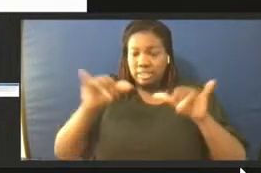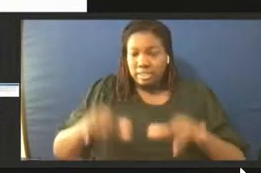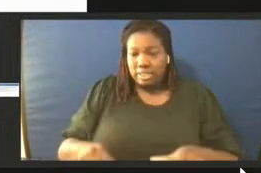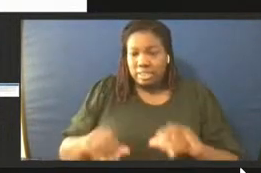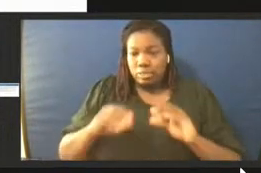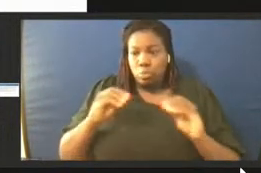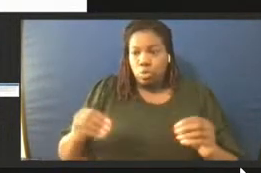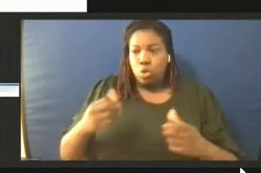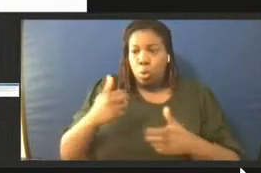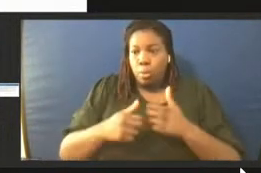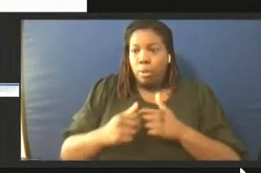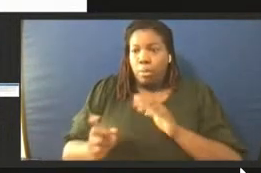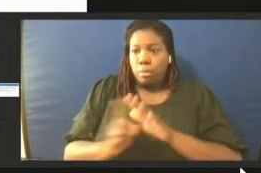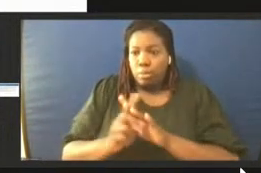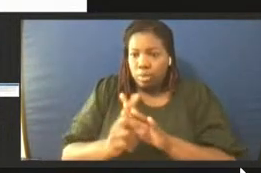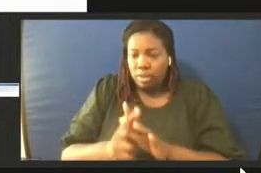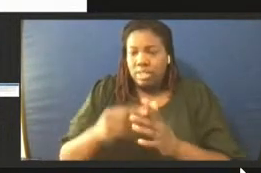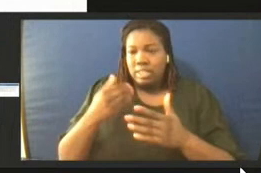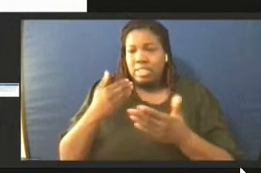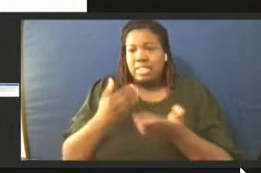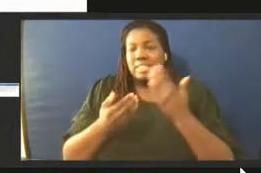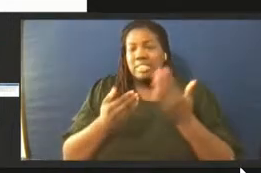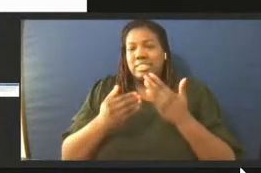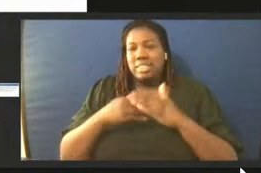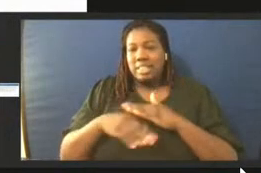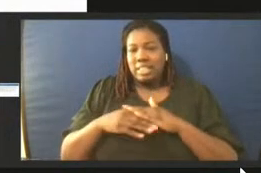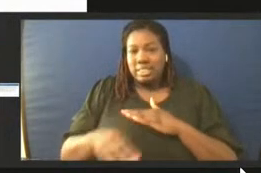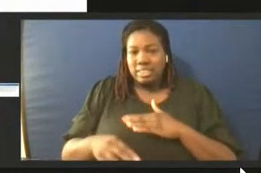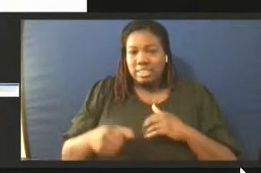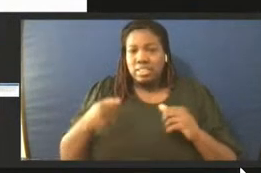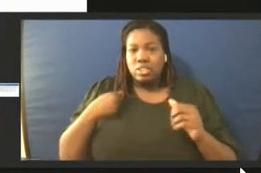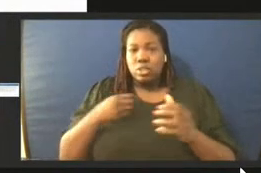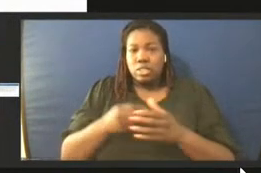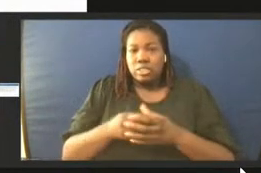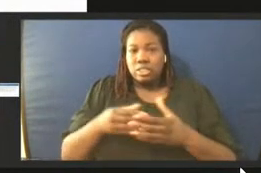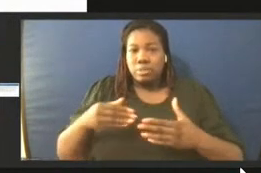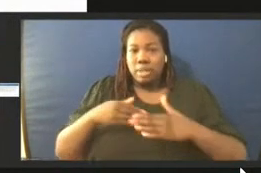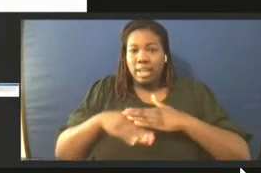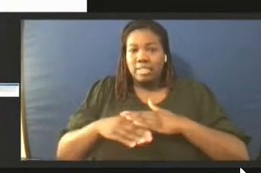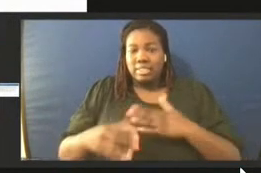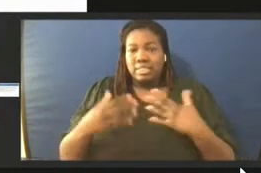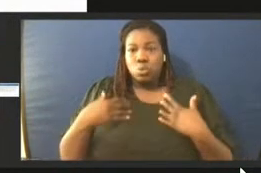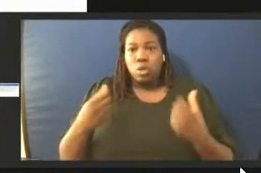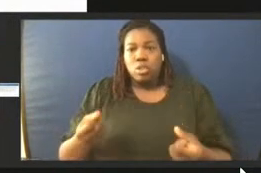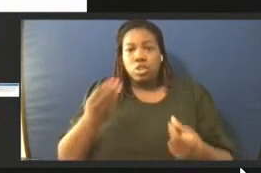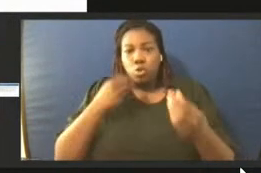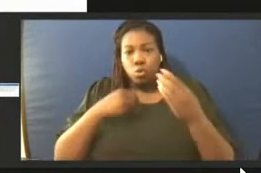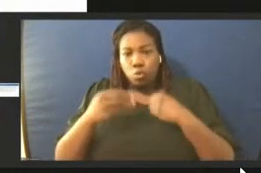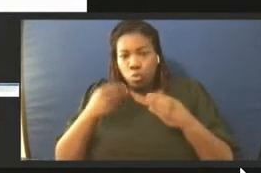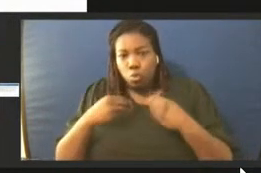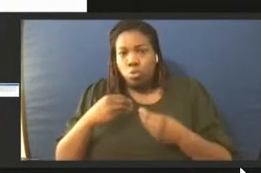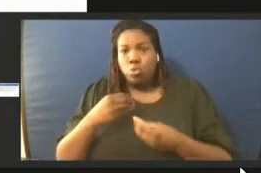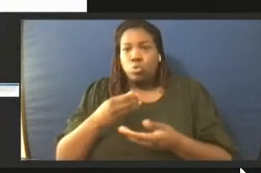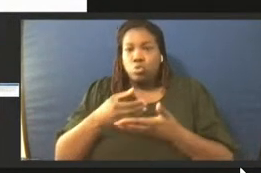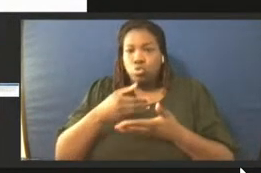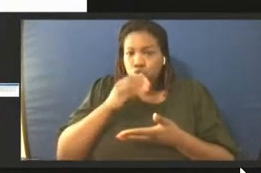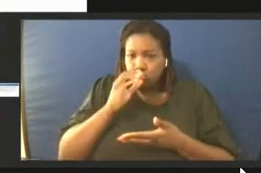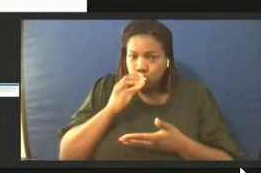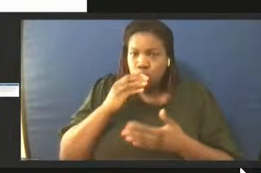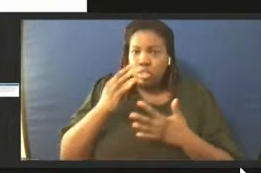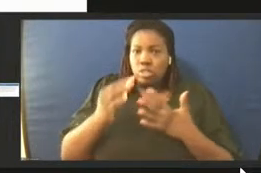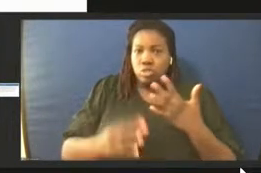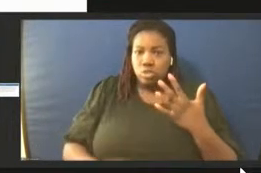access. The third is to expand access to healthier food, beverage choices across